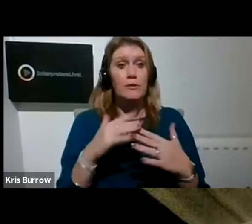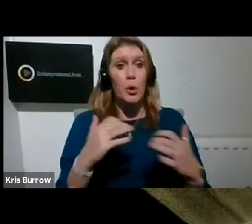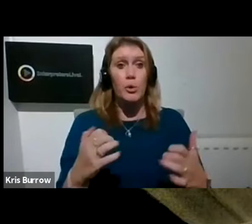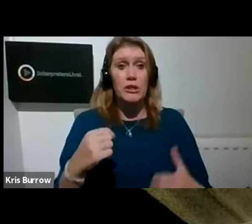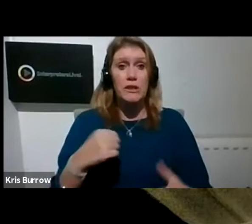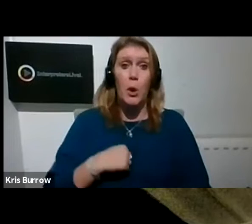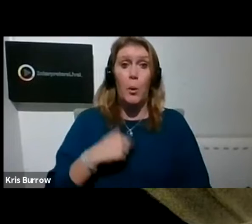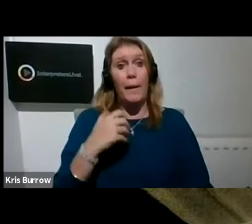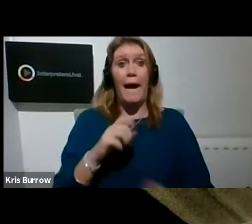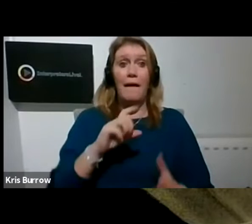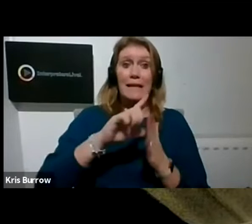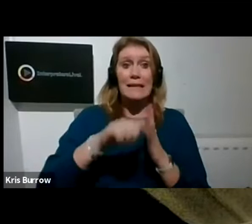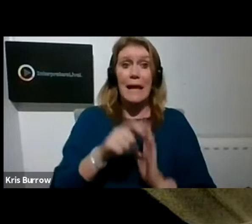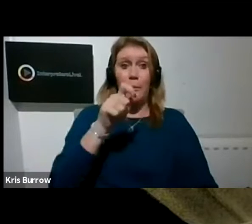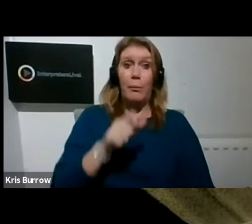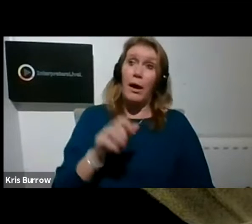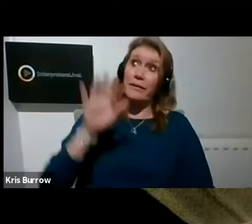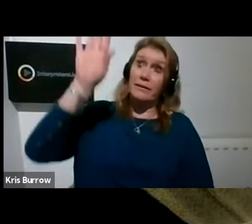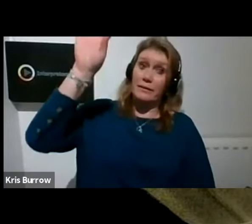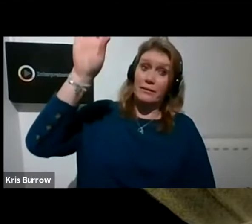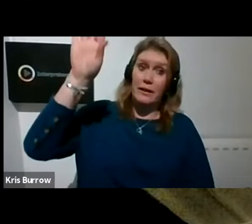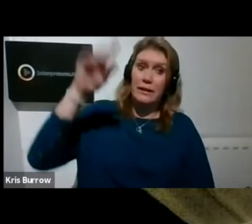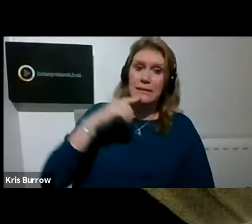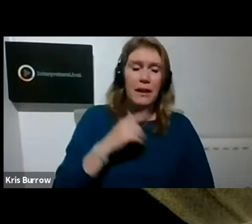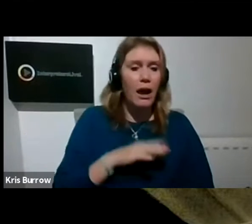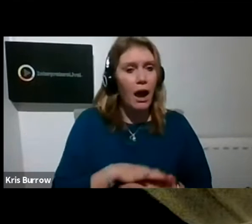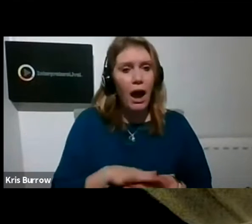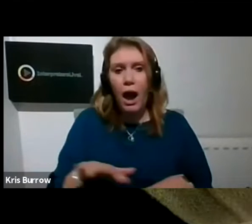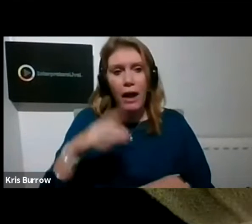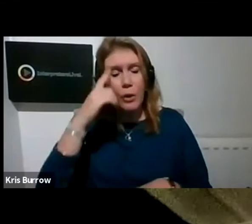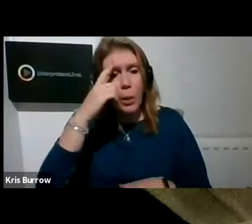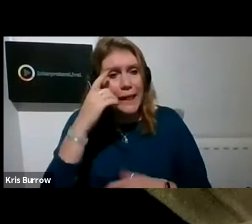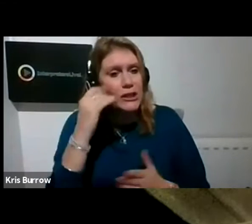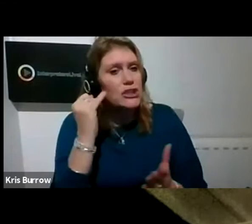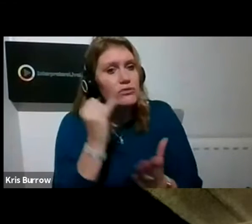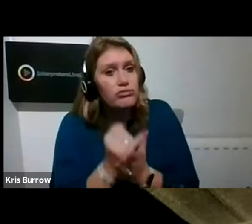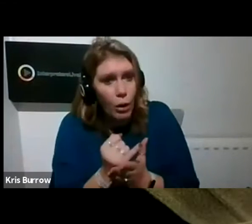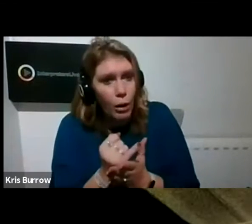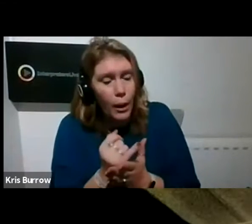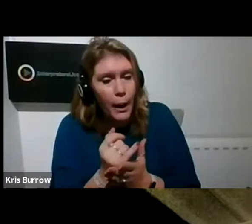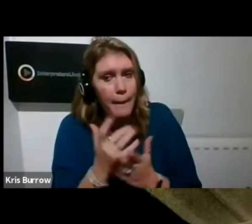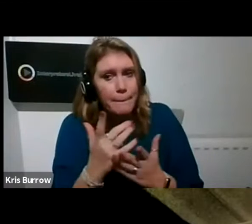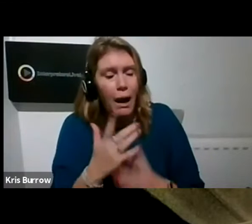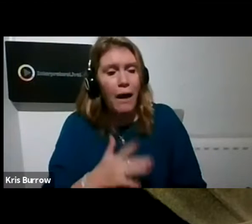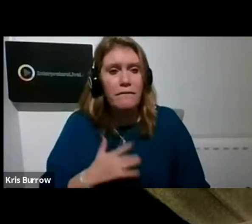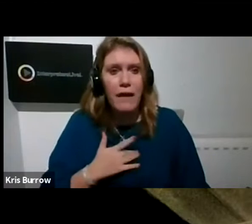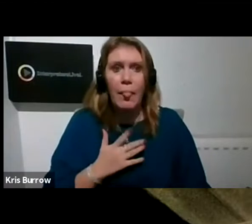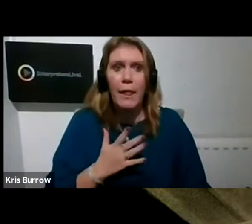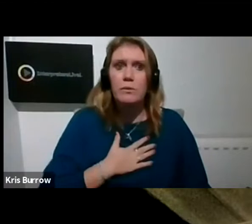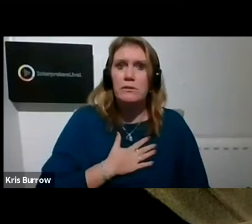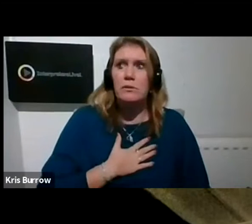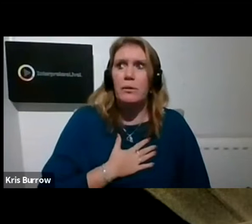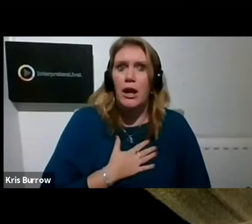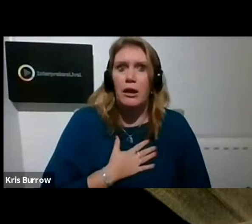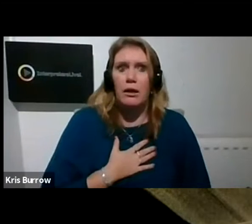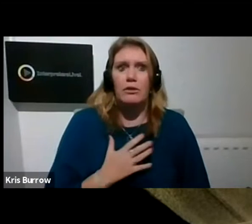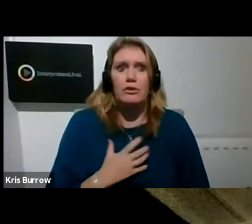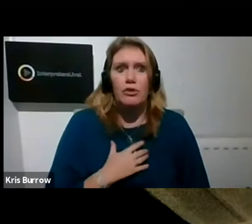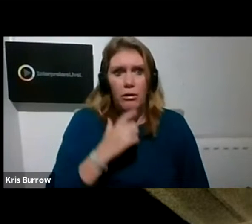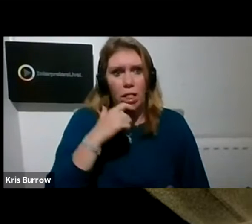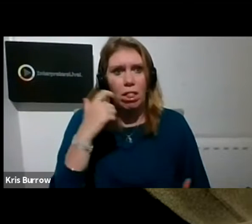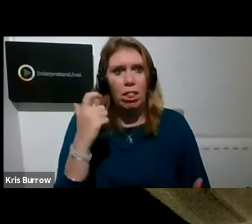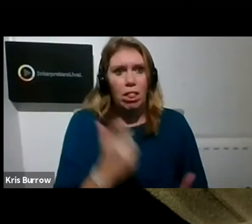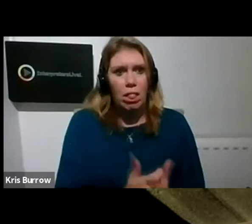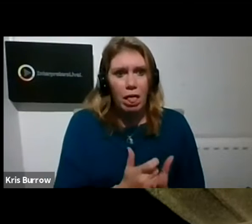a really shock. I mean, I don't think she's wrong, but it was I found it to be quite a shocking moment. It really confirmed